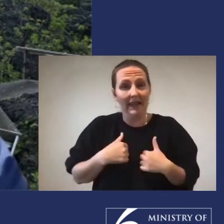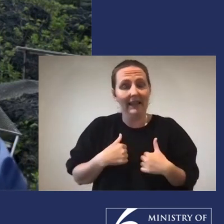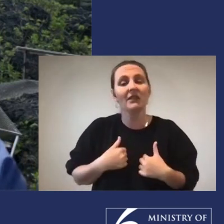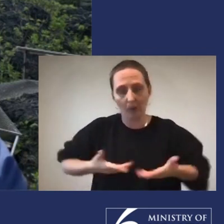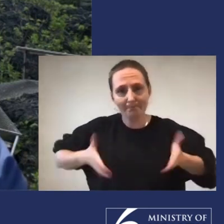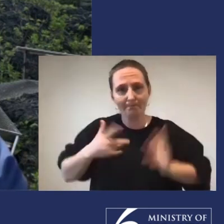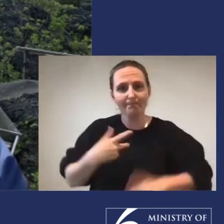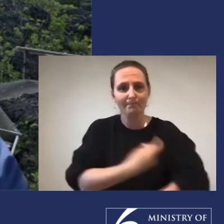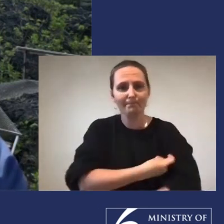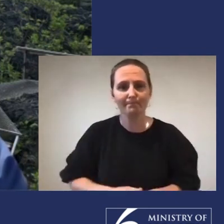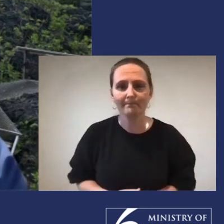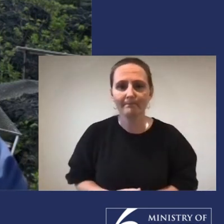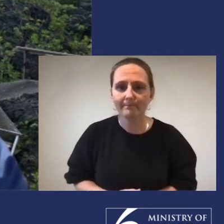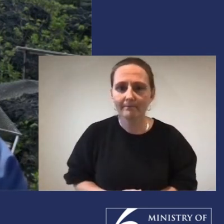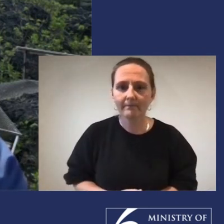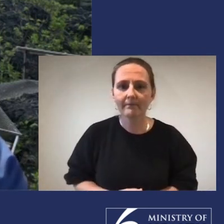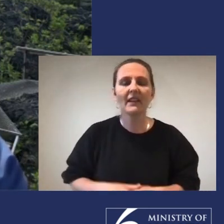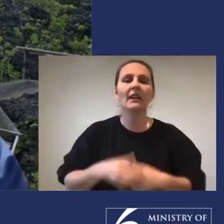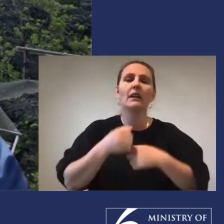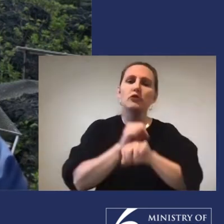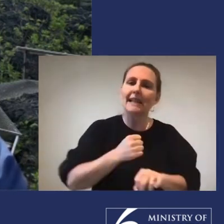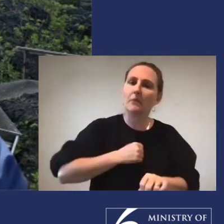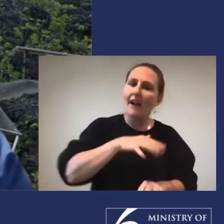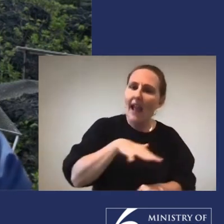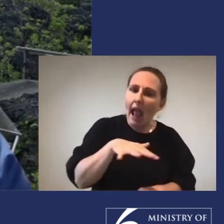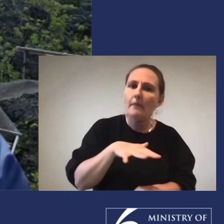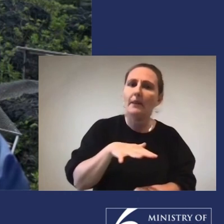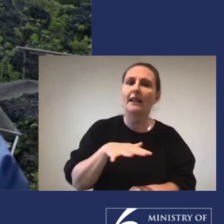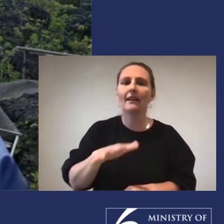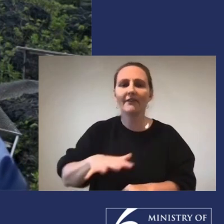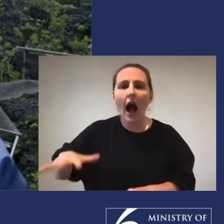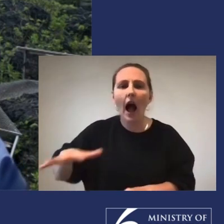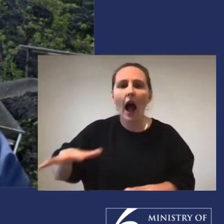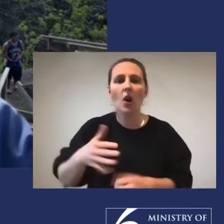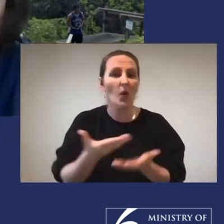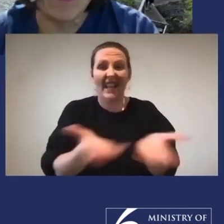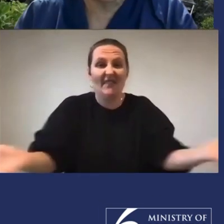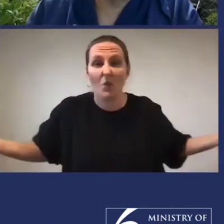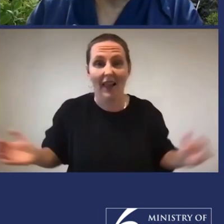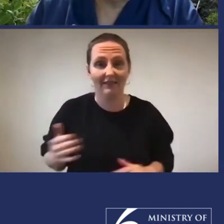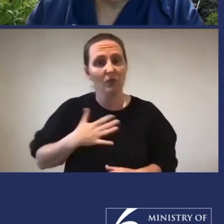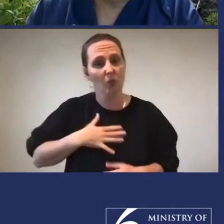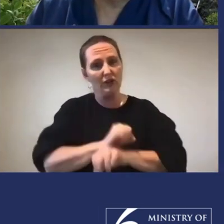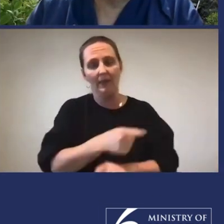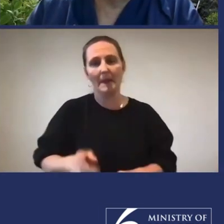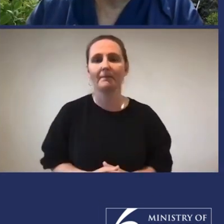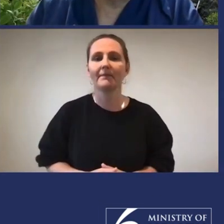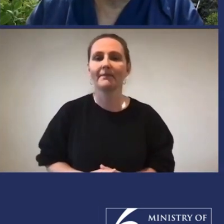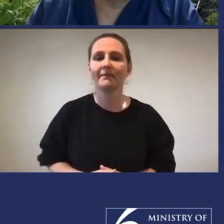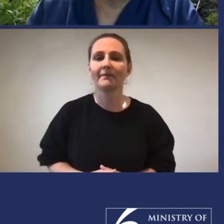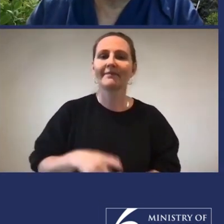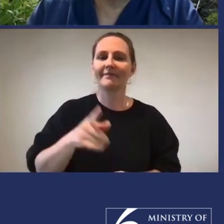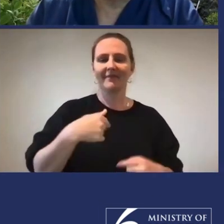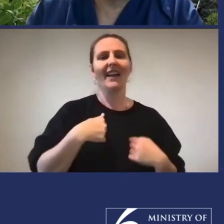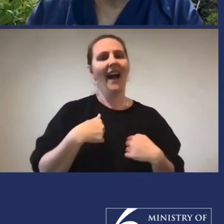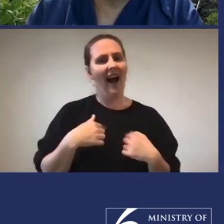yeah, so protect family, whānau, you know, and everyone really. Kara, I love that you say that, because I feel like